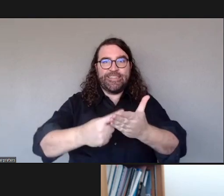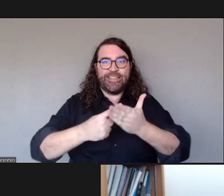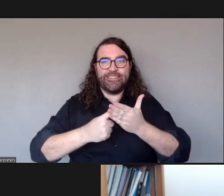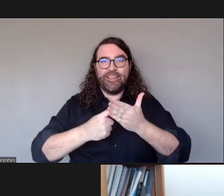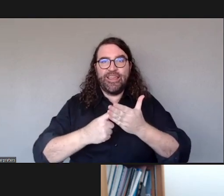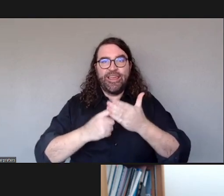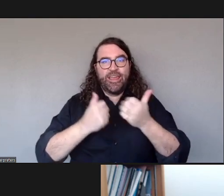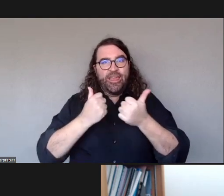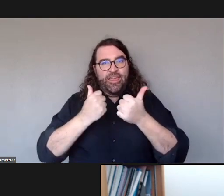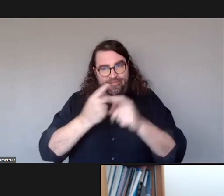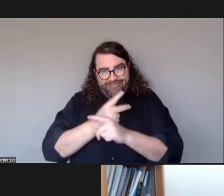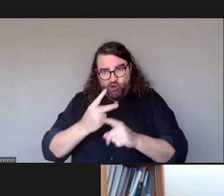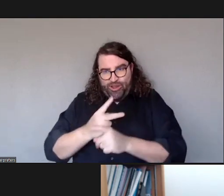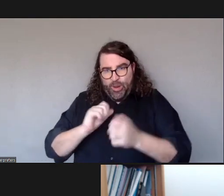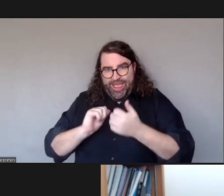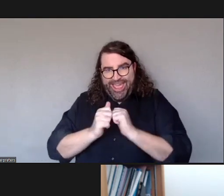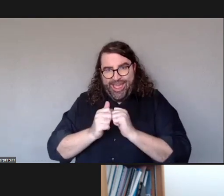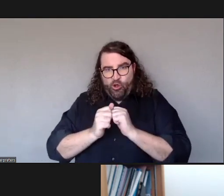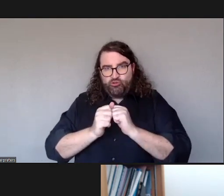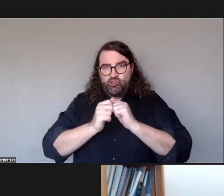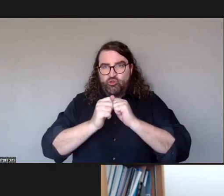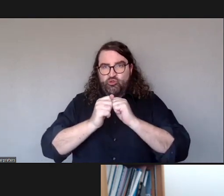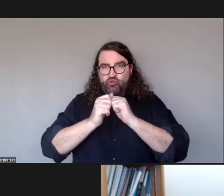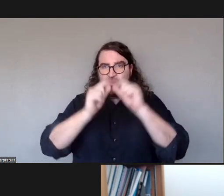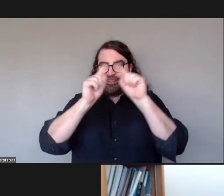triangulate hospitalization rates with,